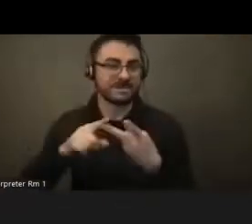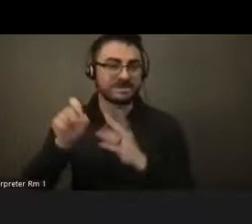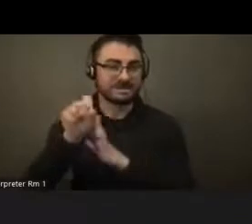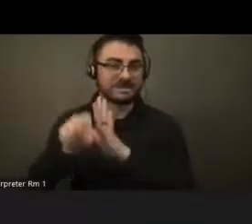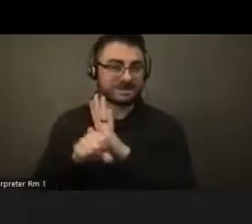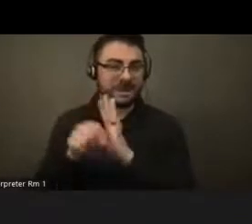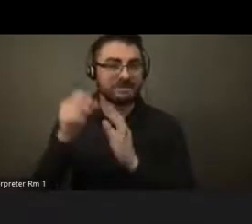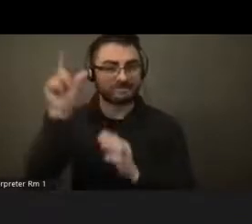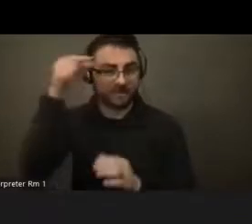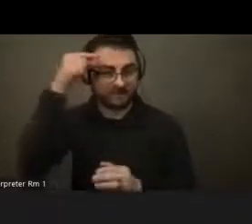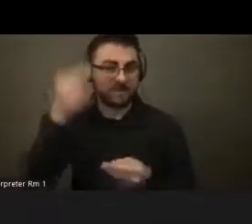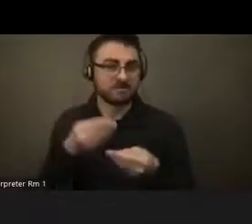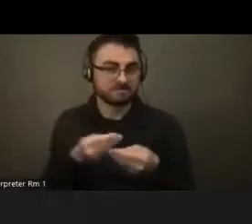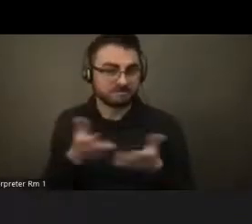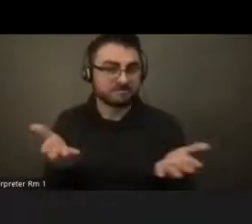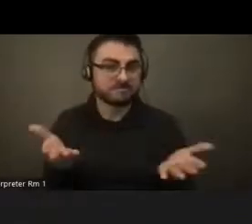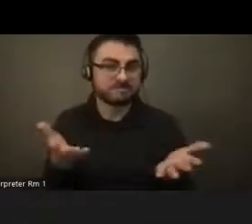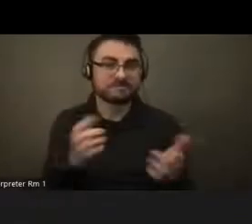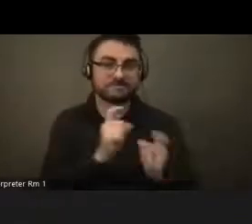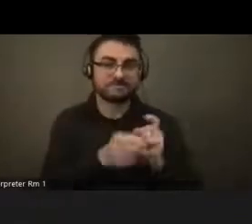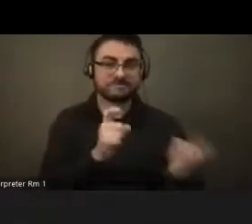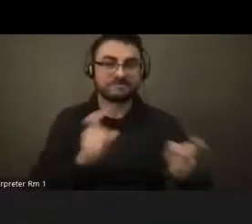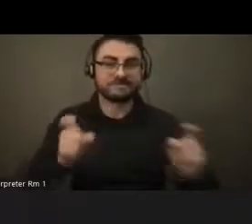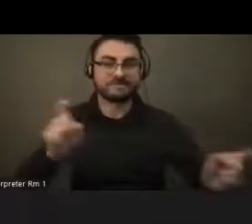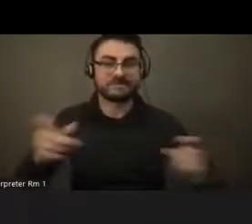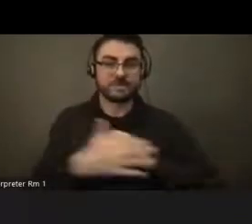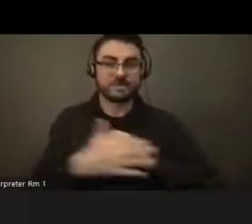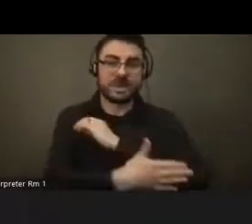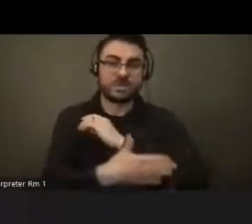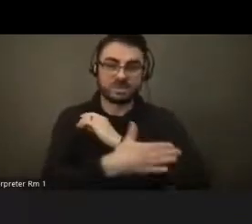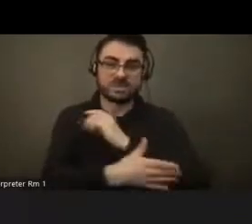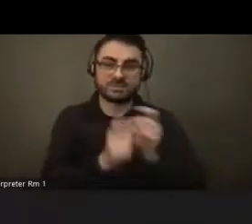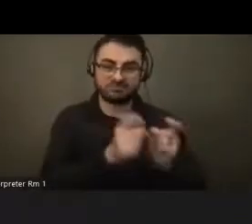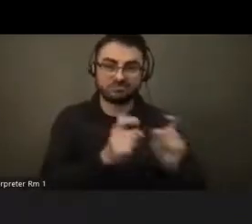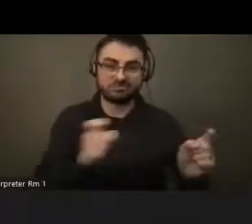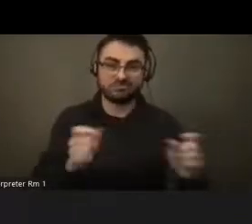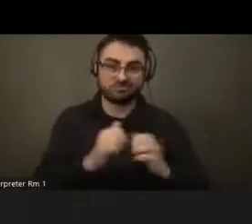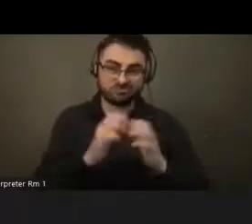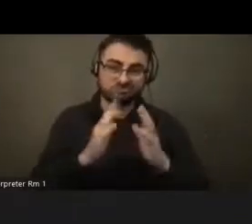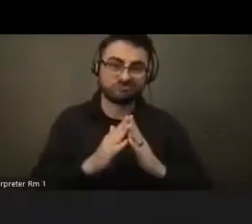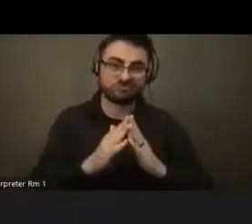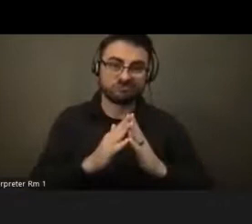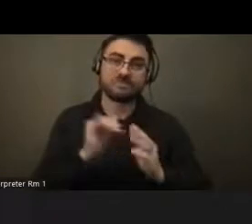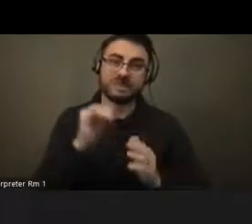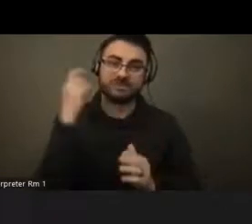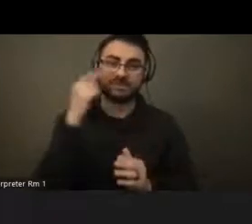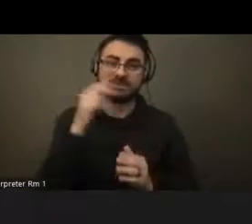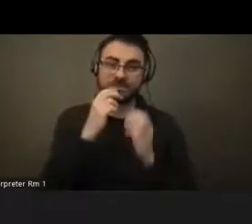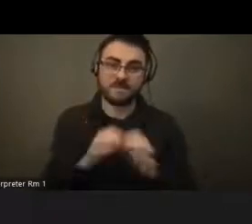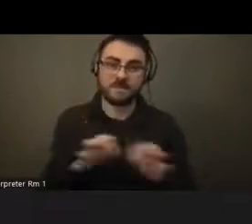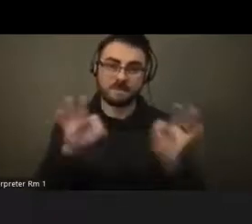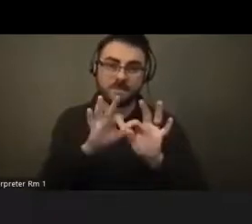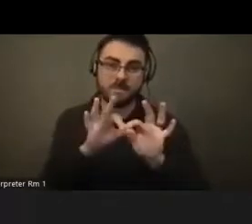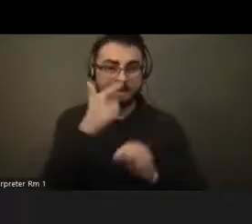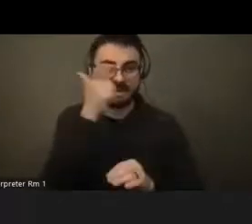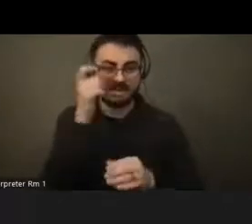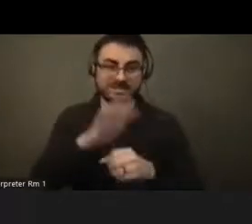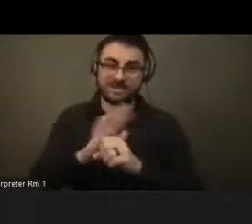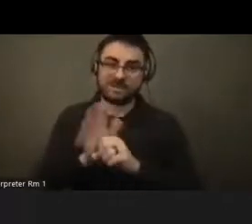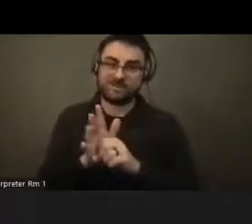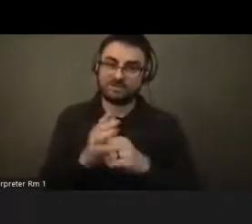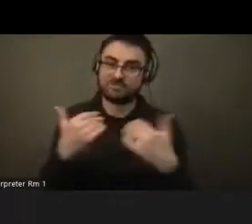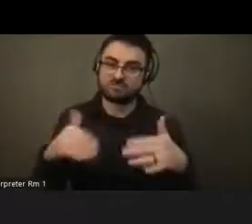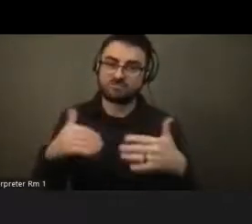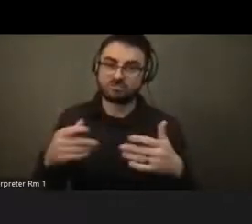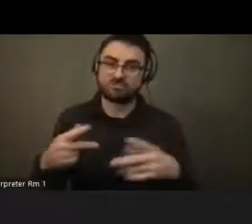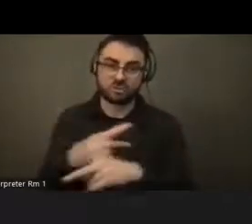and distributed to us at the county level to implement has been really vital. So thank you